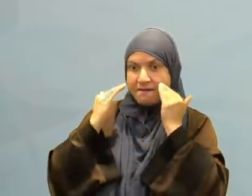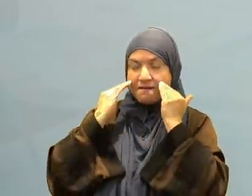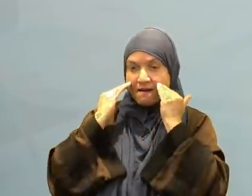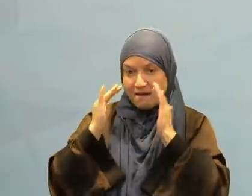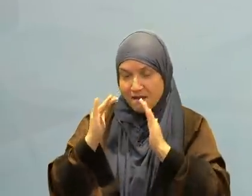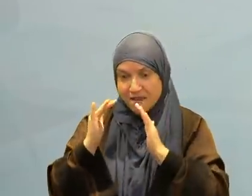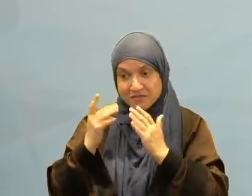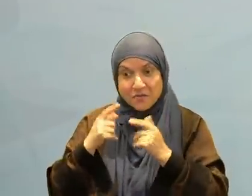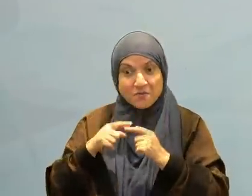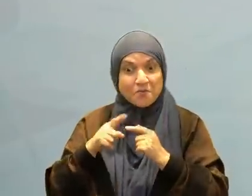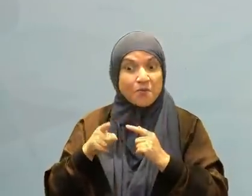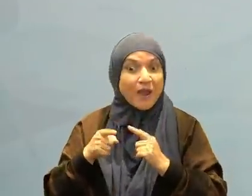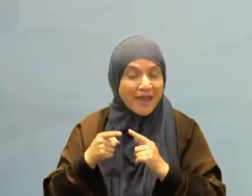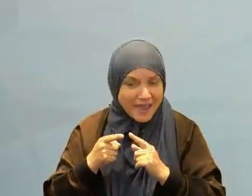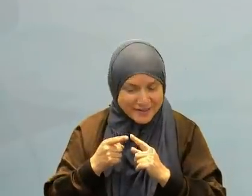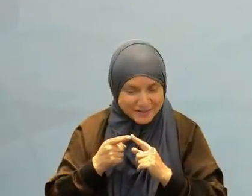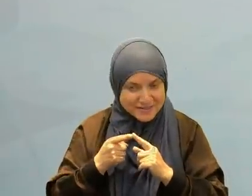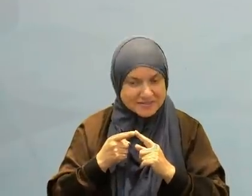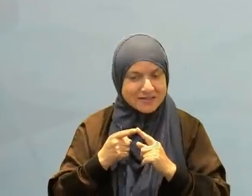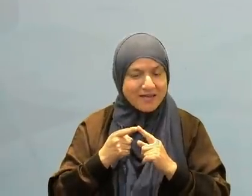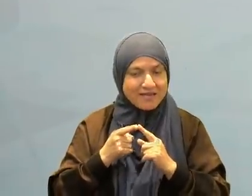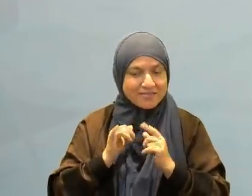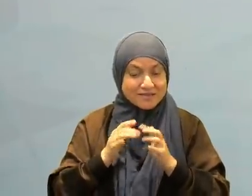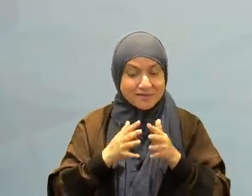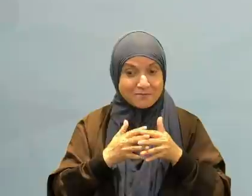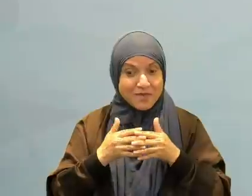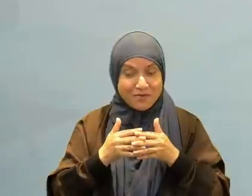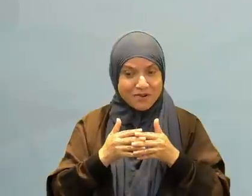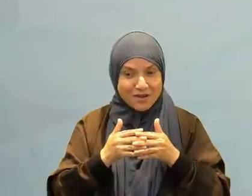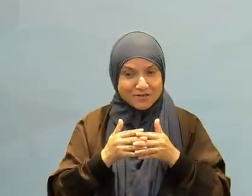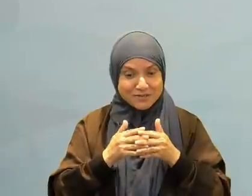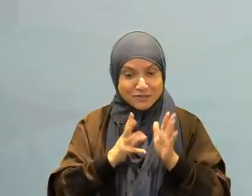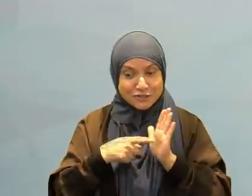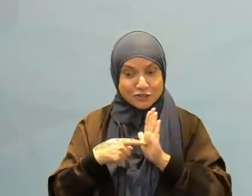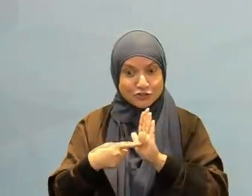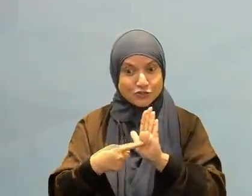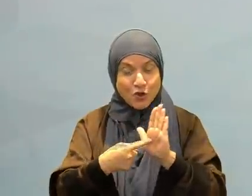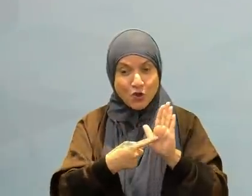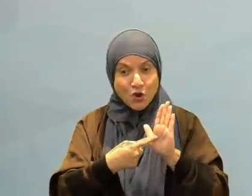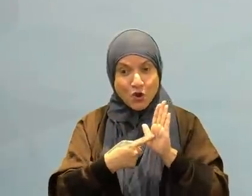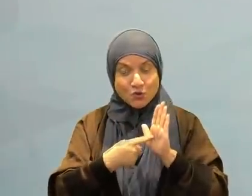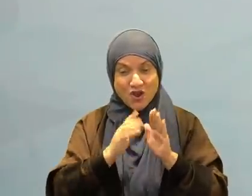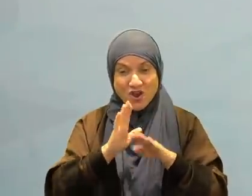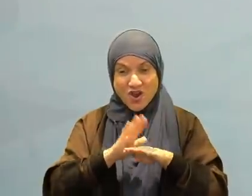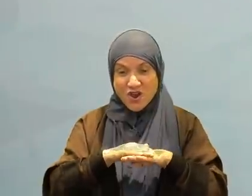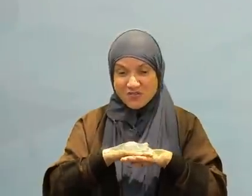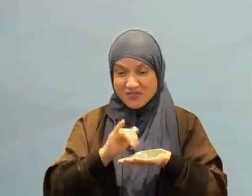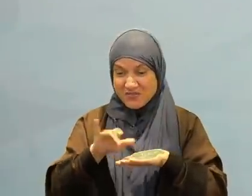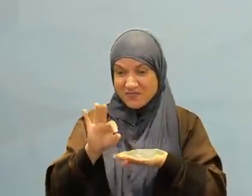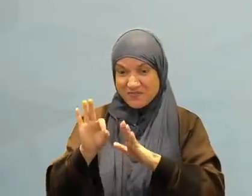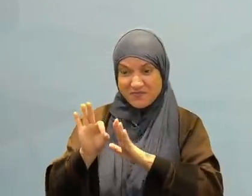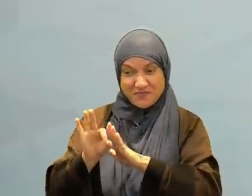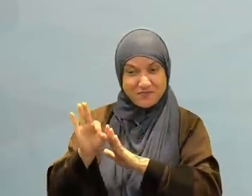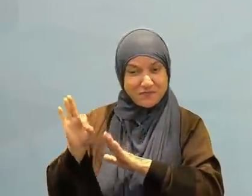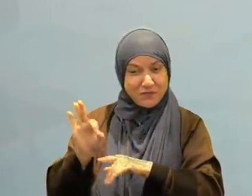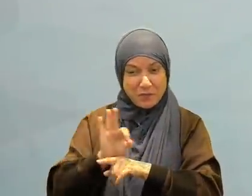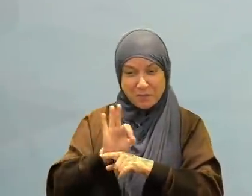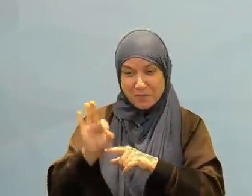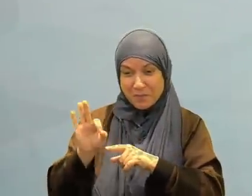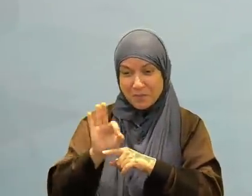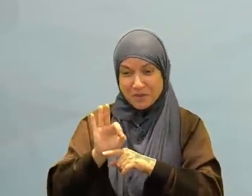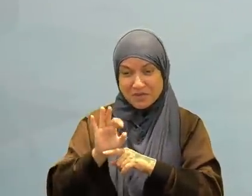Number one, that if it is true that our oppressors become more belligerent in